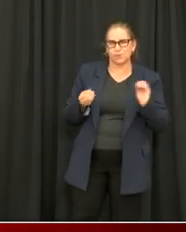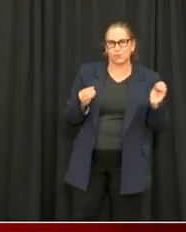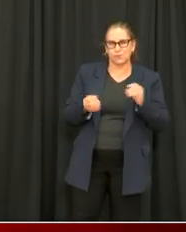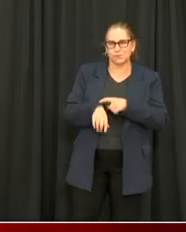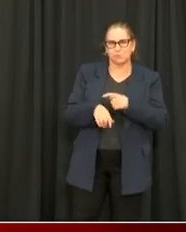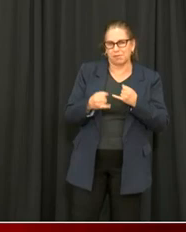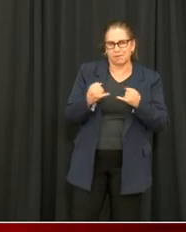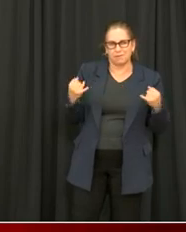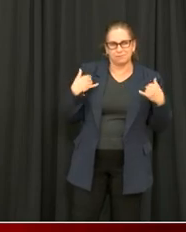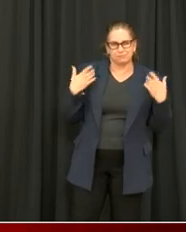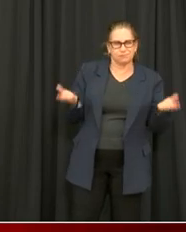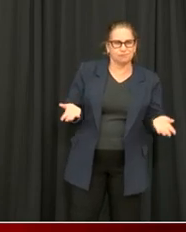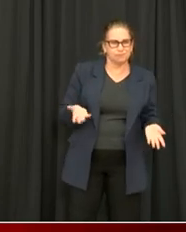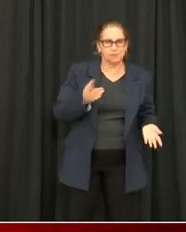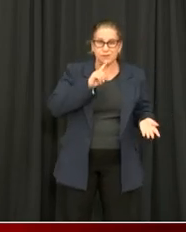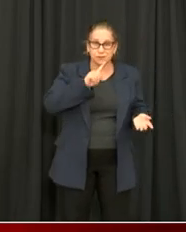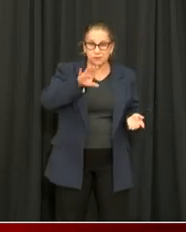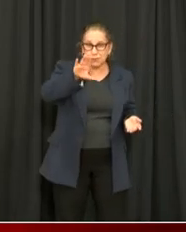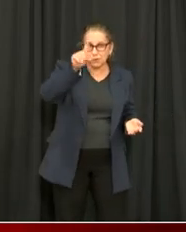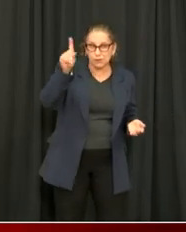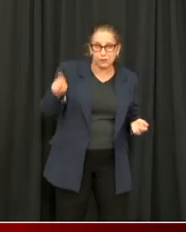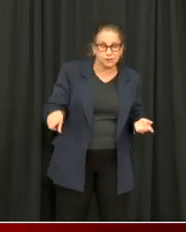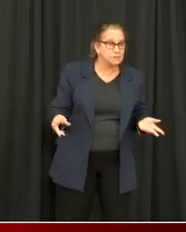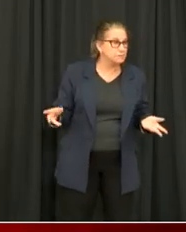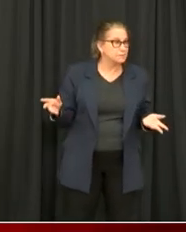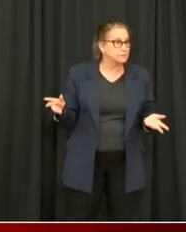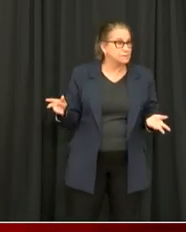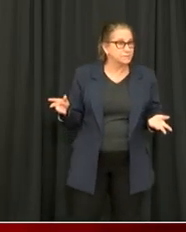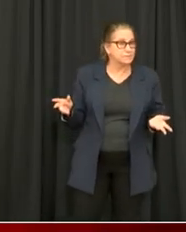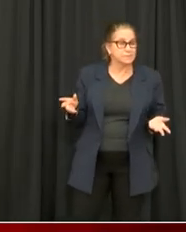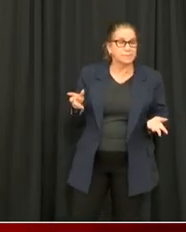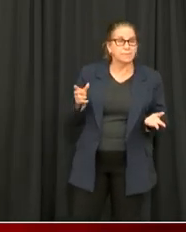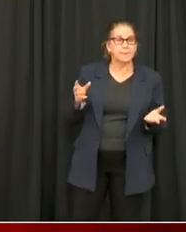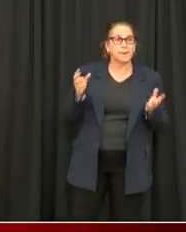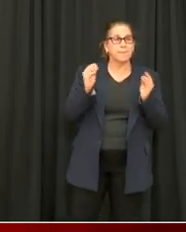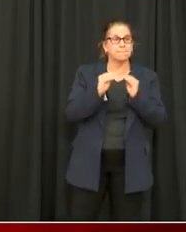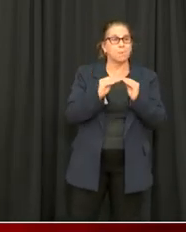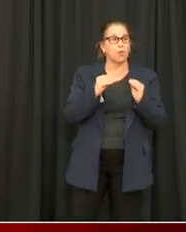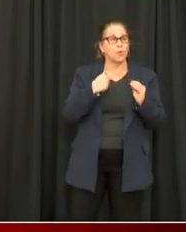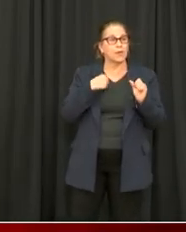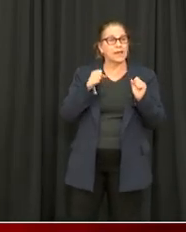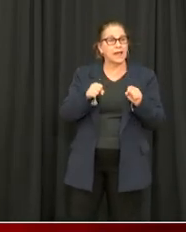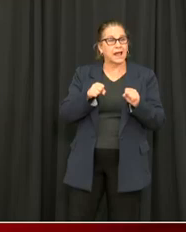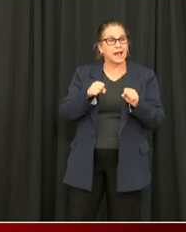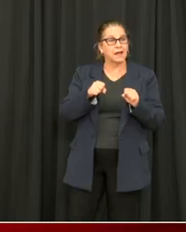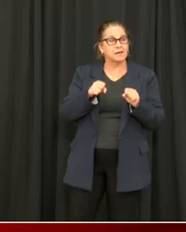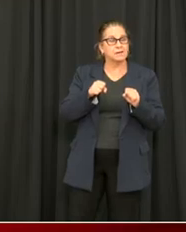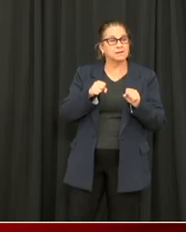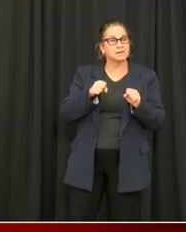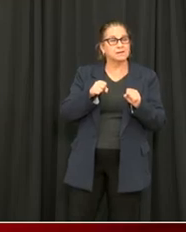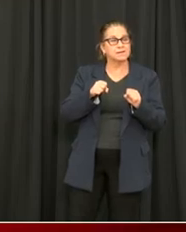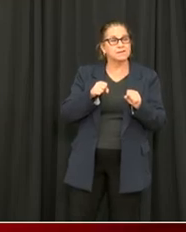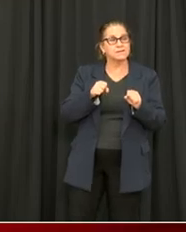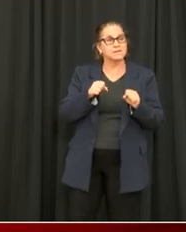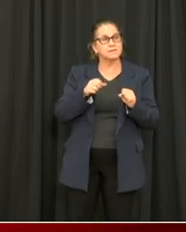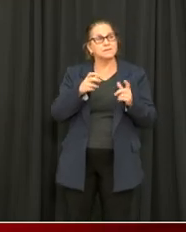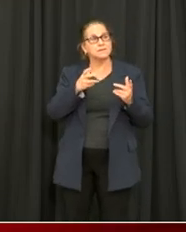your point, the more we can rely on it for an unexpected